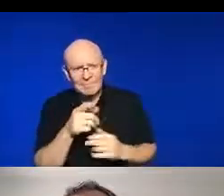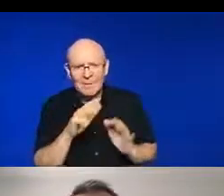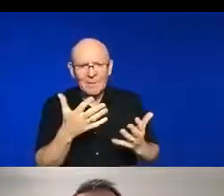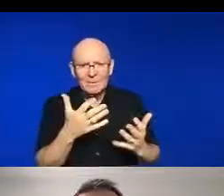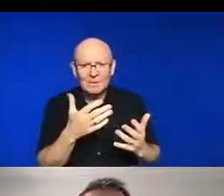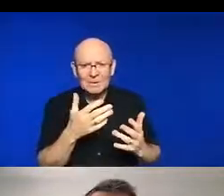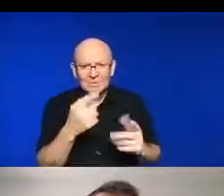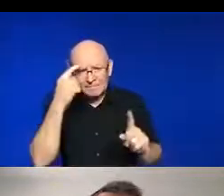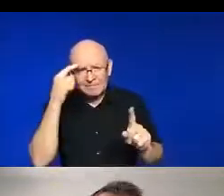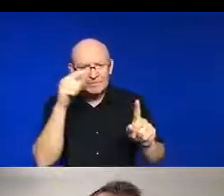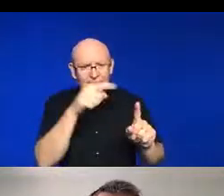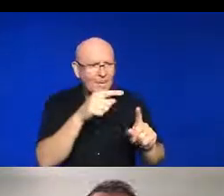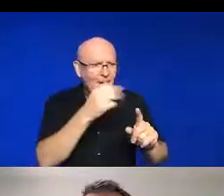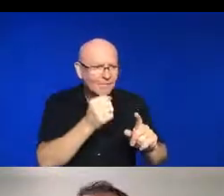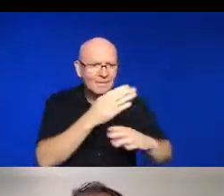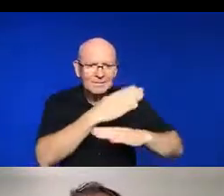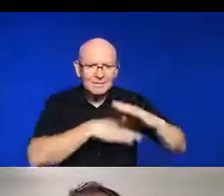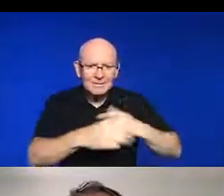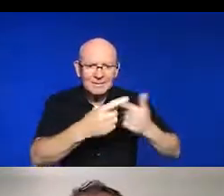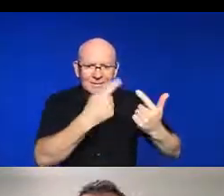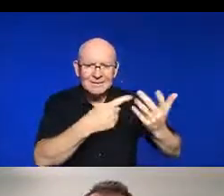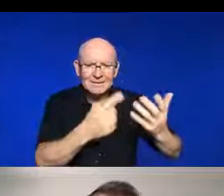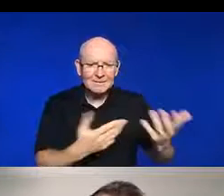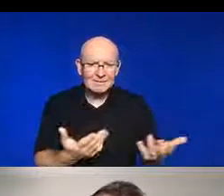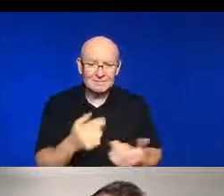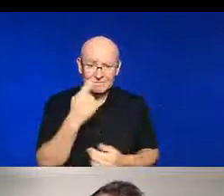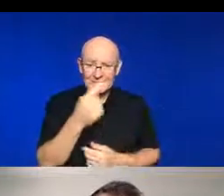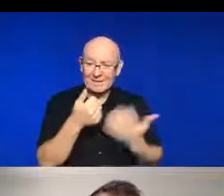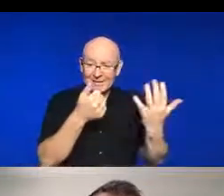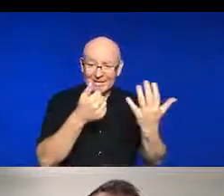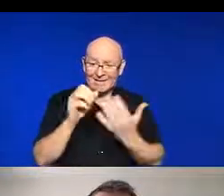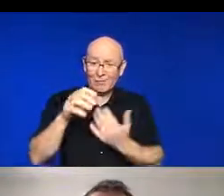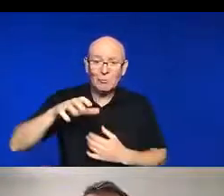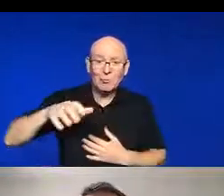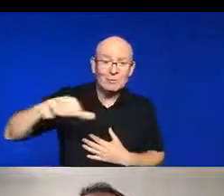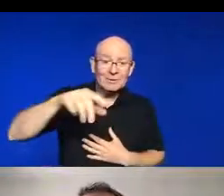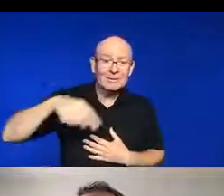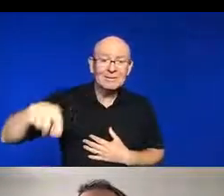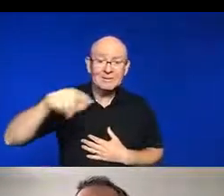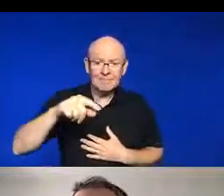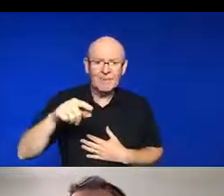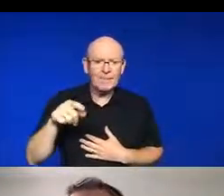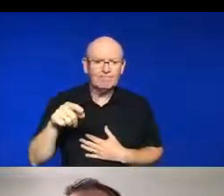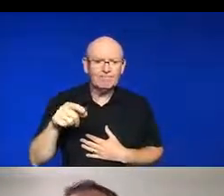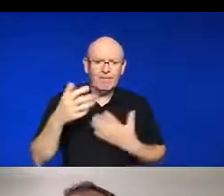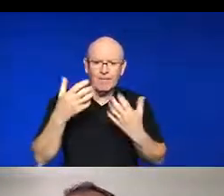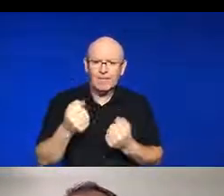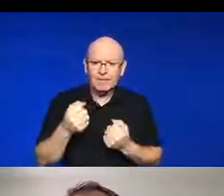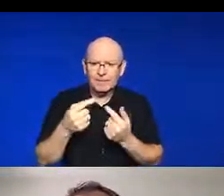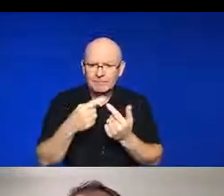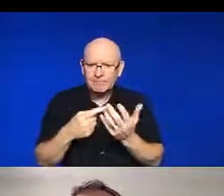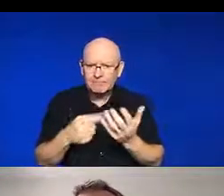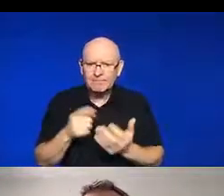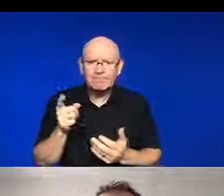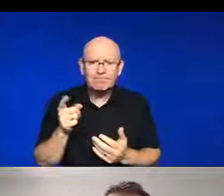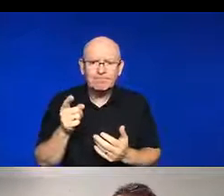course, the first one is cash transfer. And you have several countries who have advance payment of